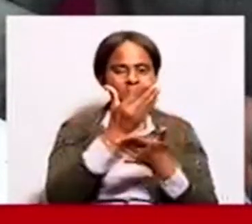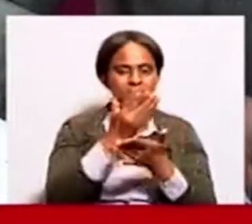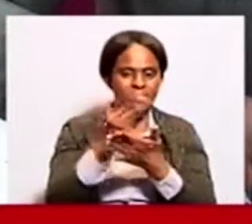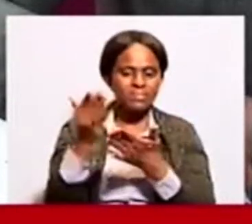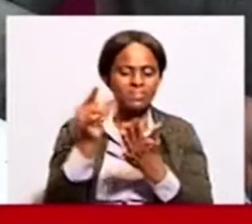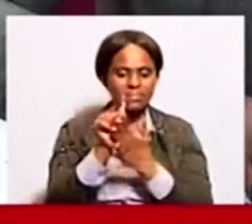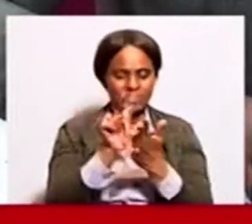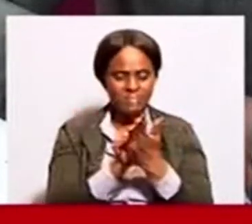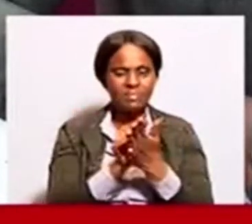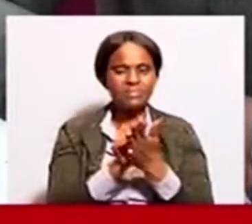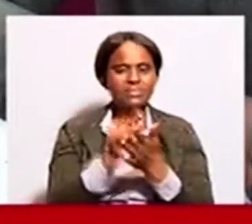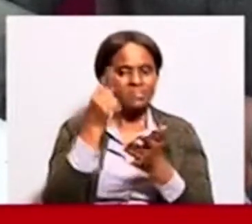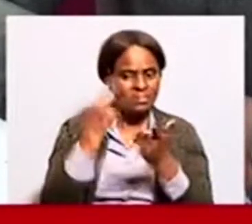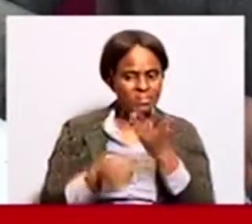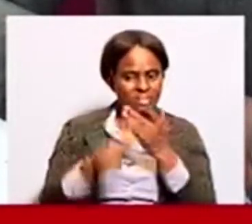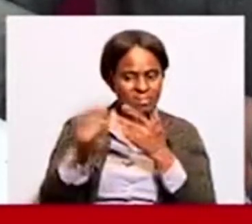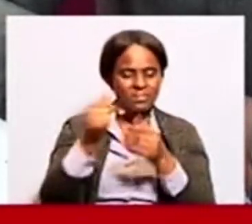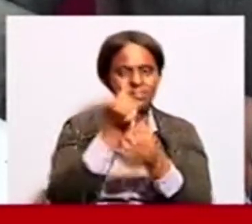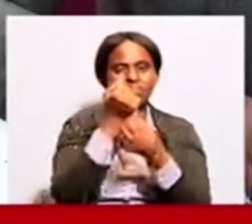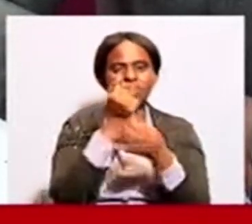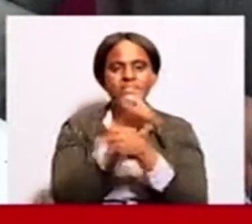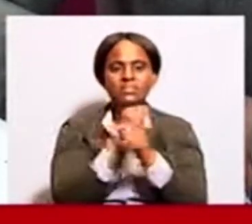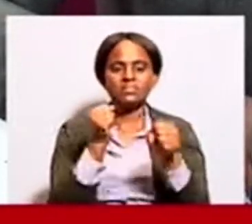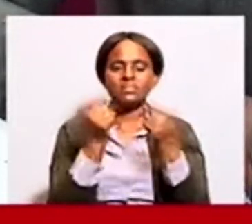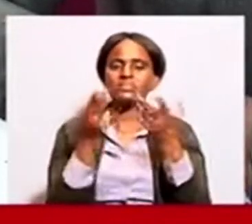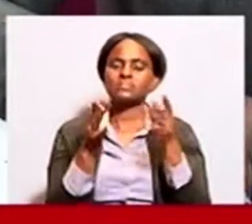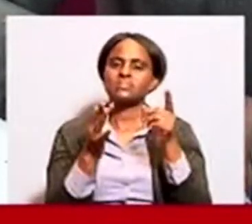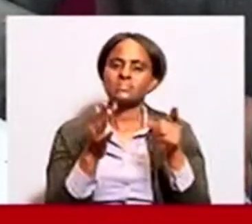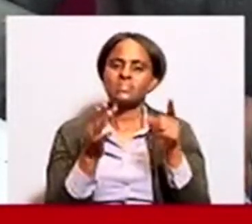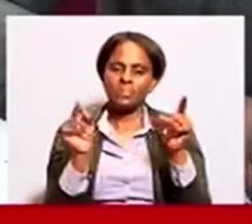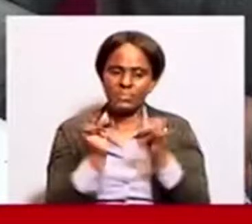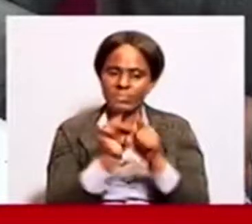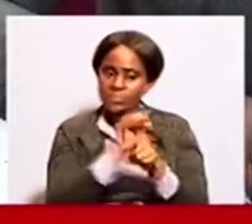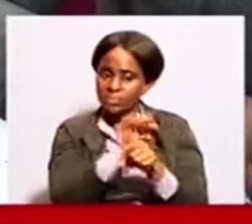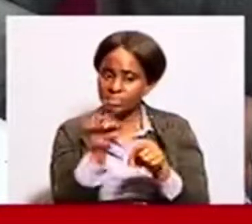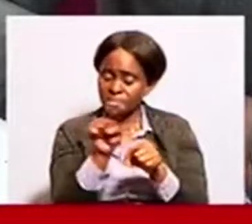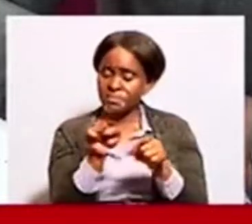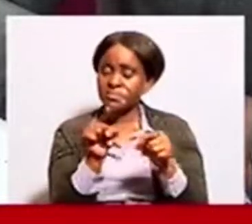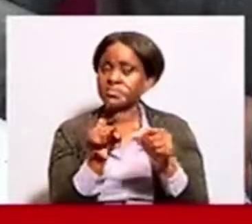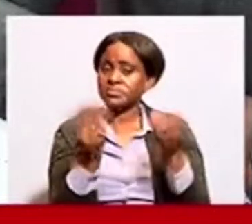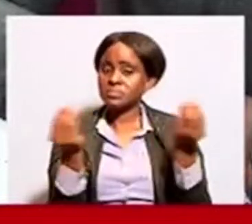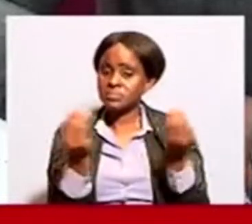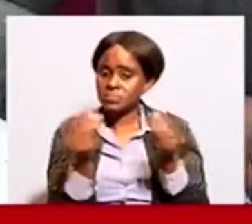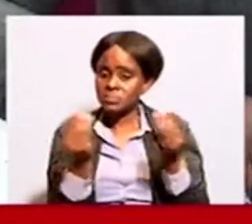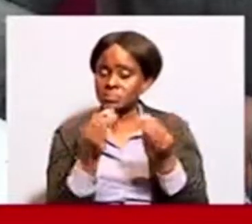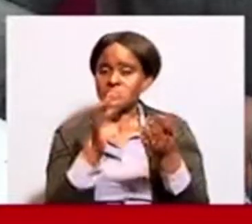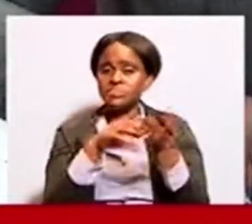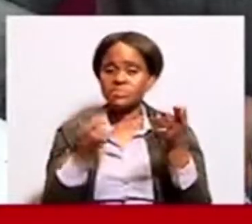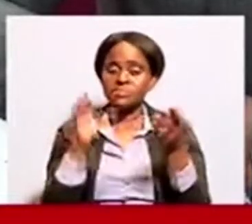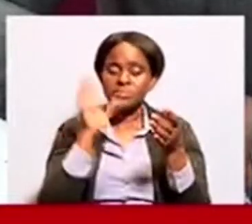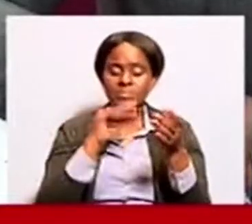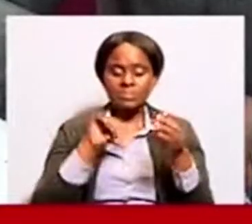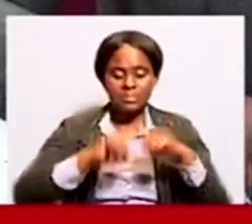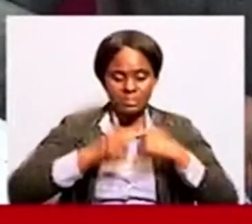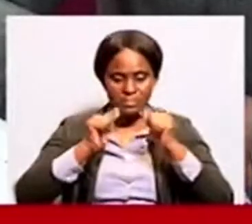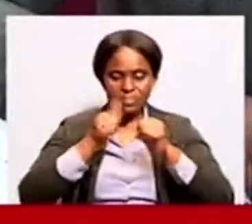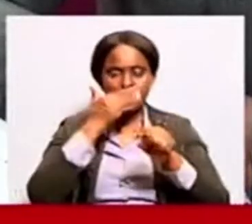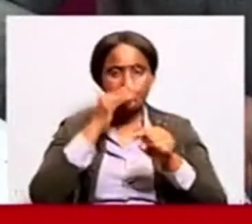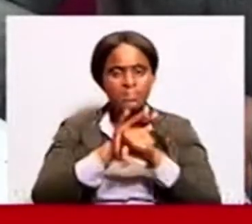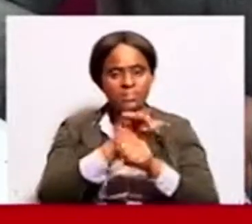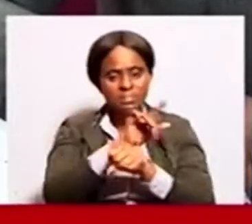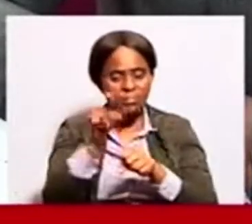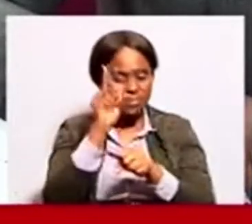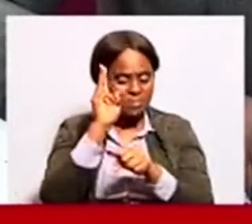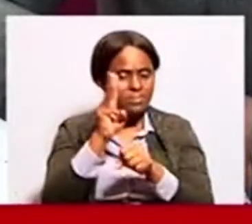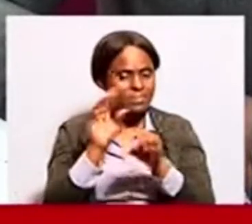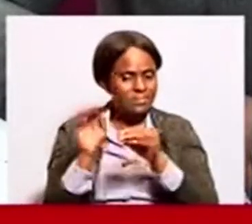Act, actually, that's what you addressed. And that rigidity has been removed, and we can assure you we'll